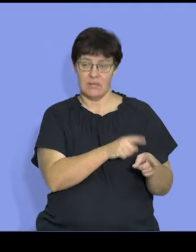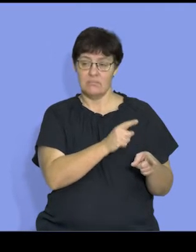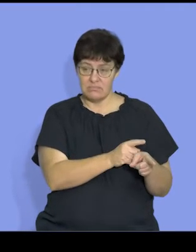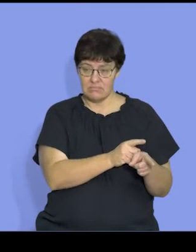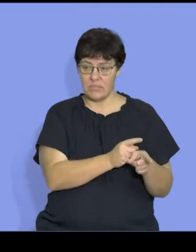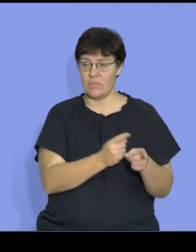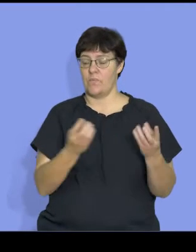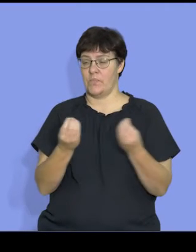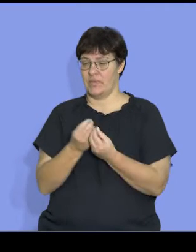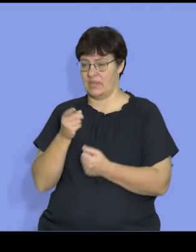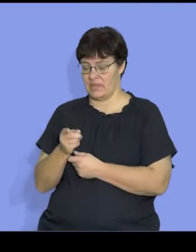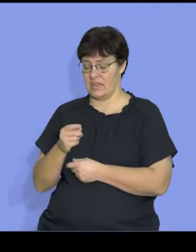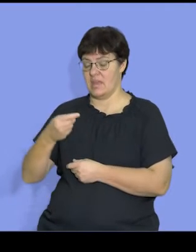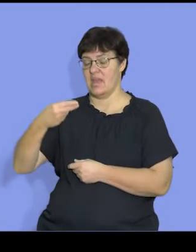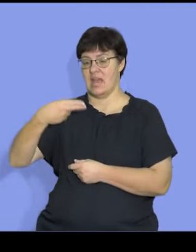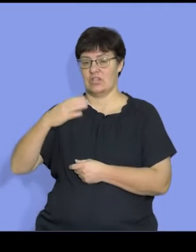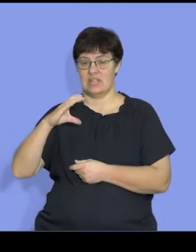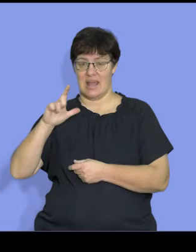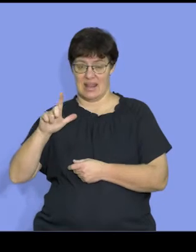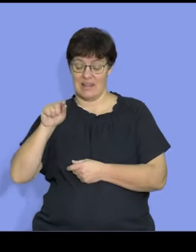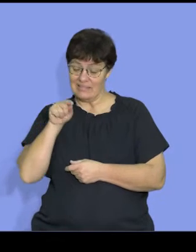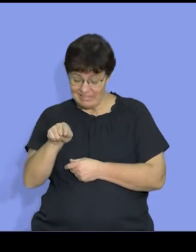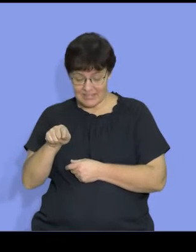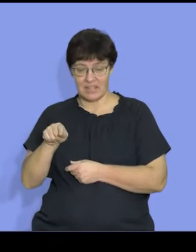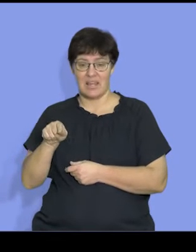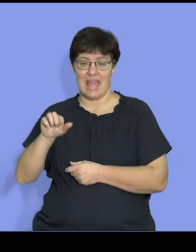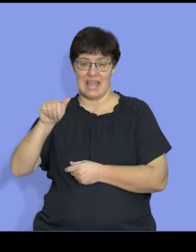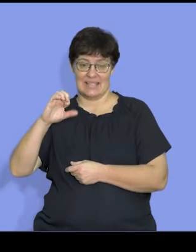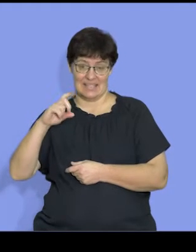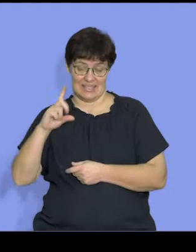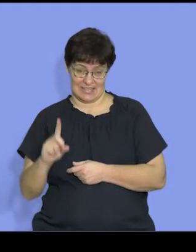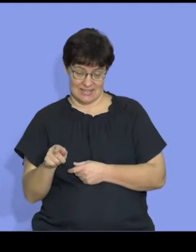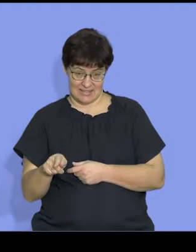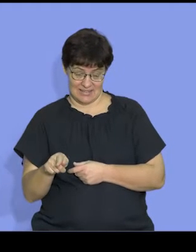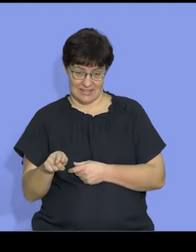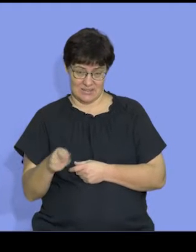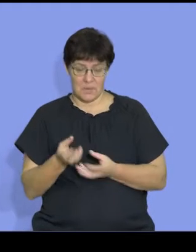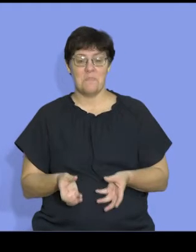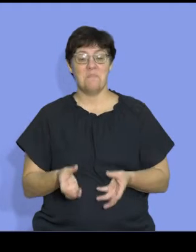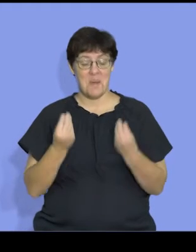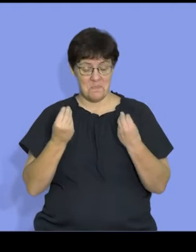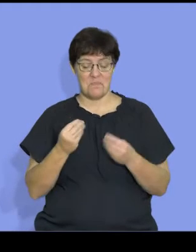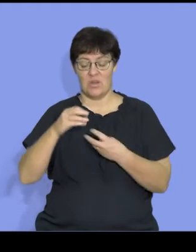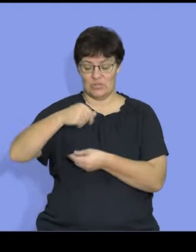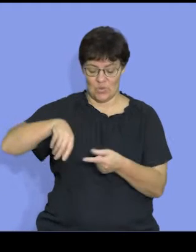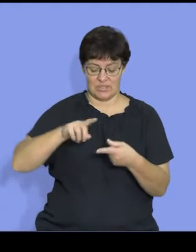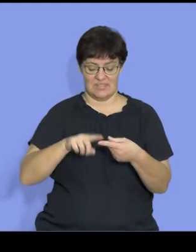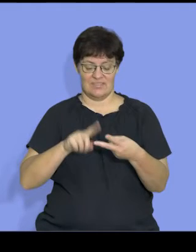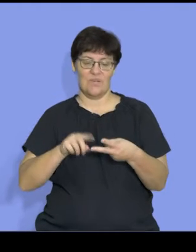reacts with an acid. Okay, this is definitely going to give us what? A